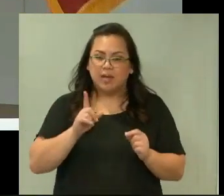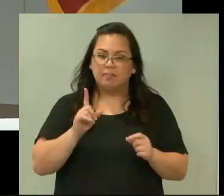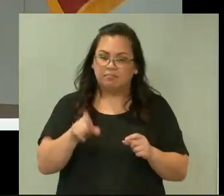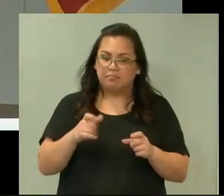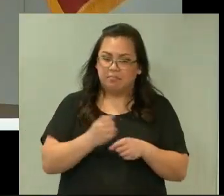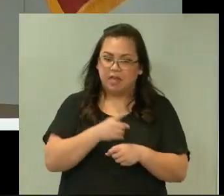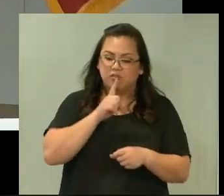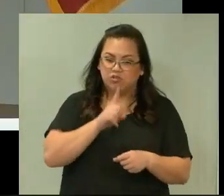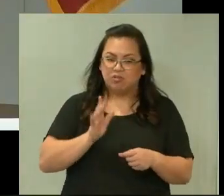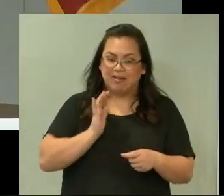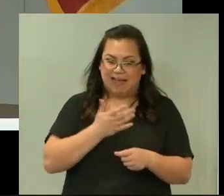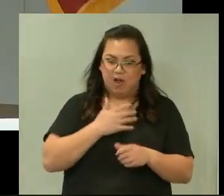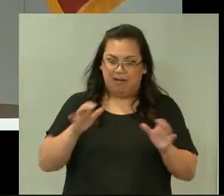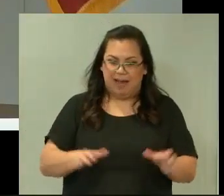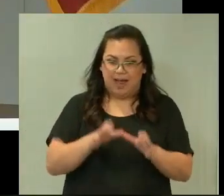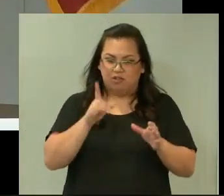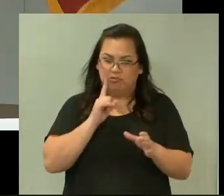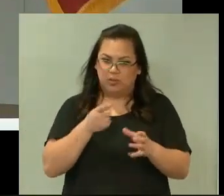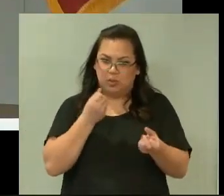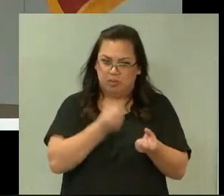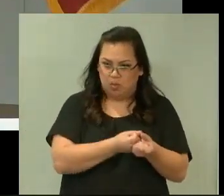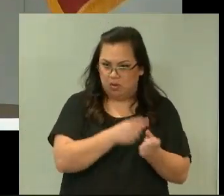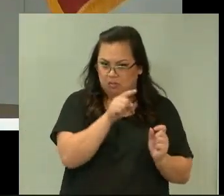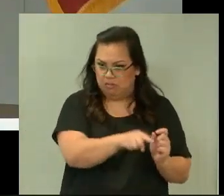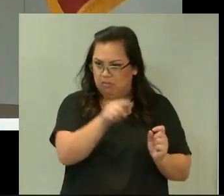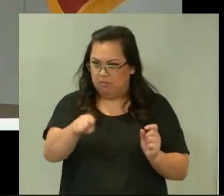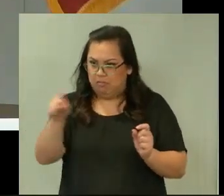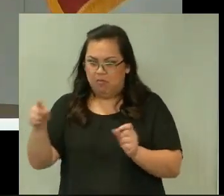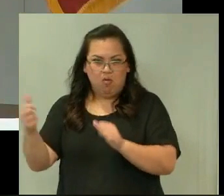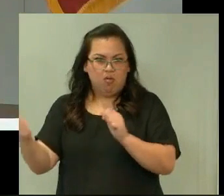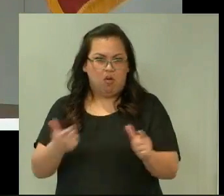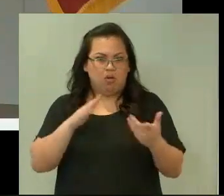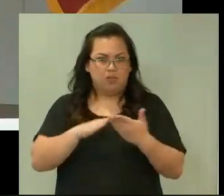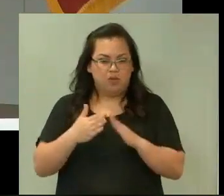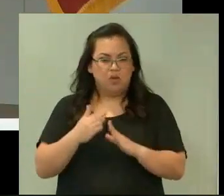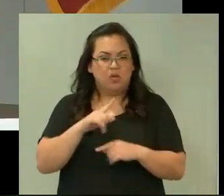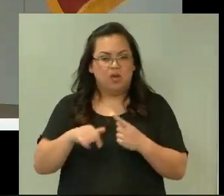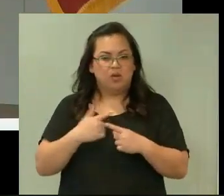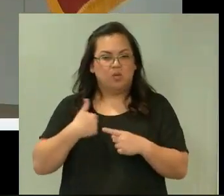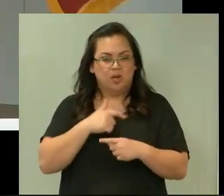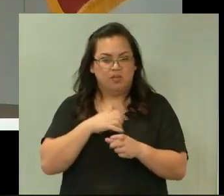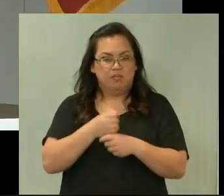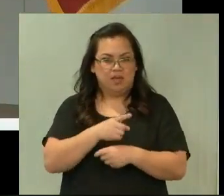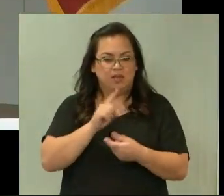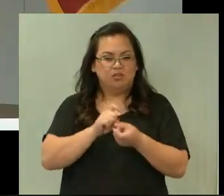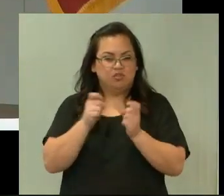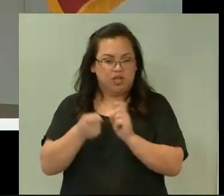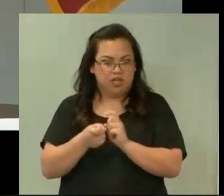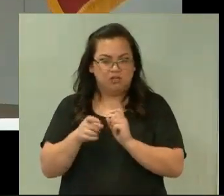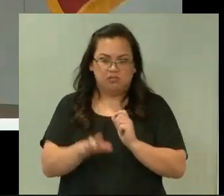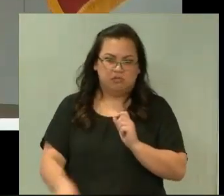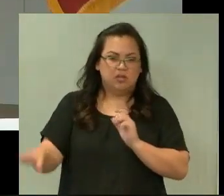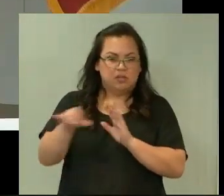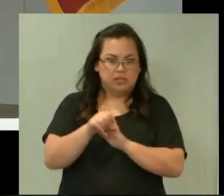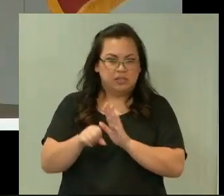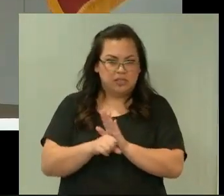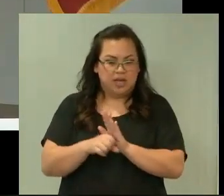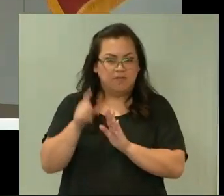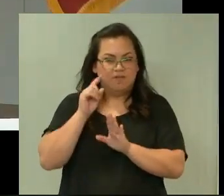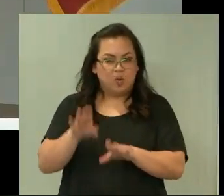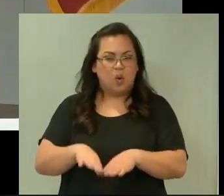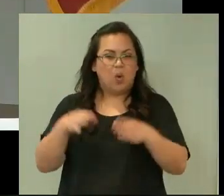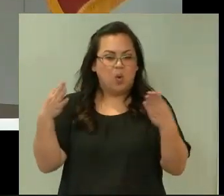tailored to the risk in those individual communities. So while we are making changes statewide and